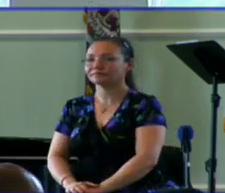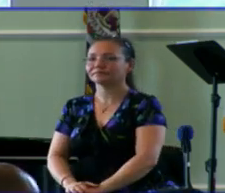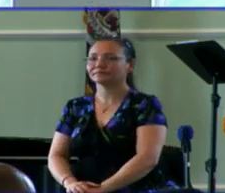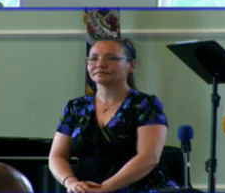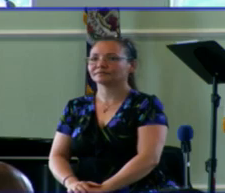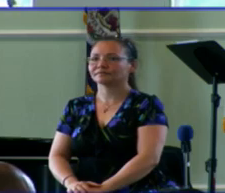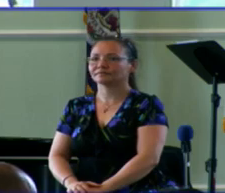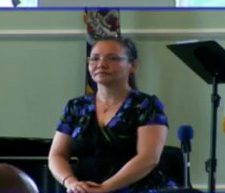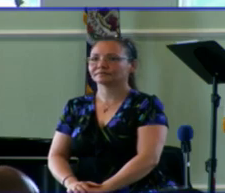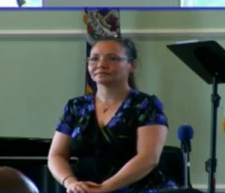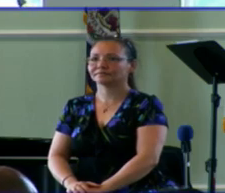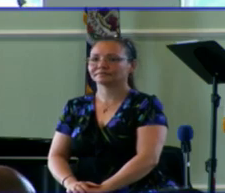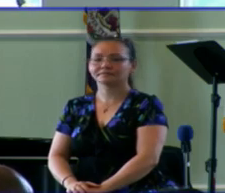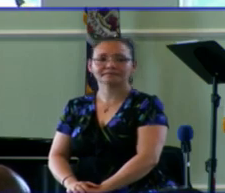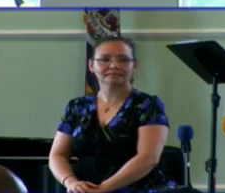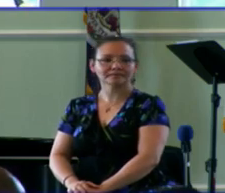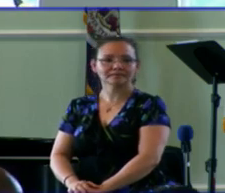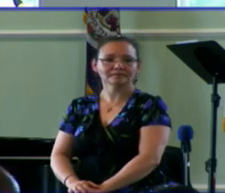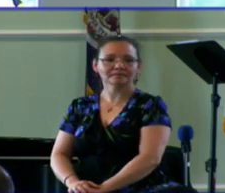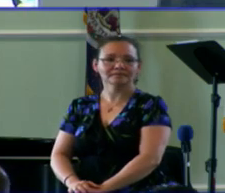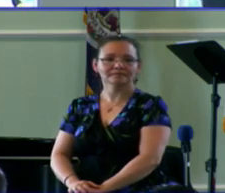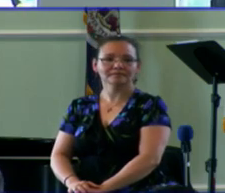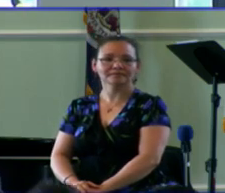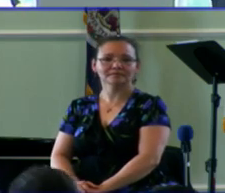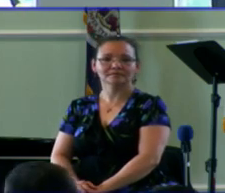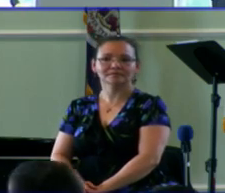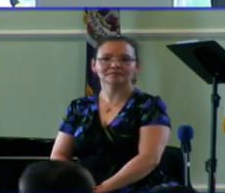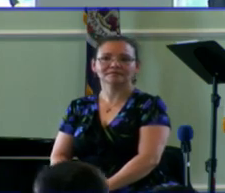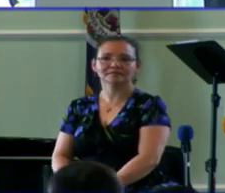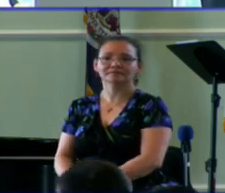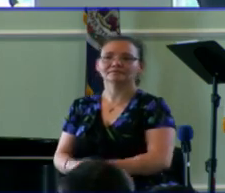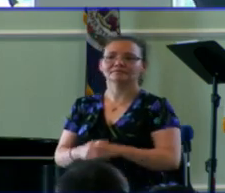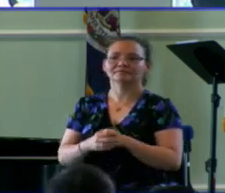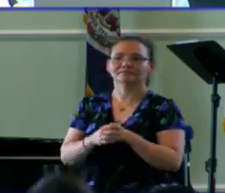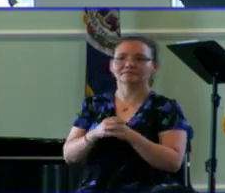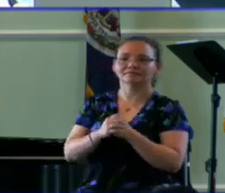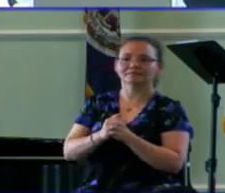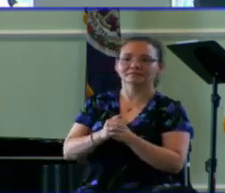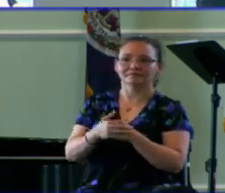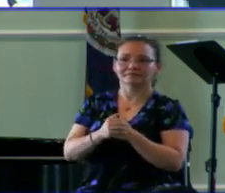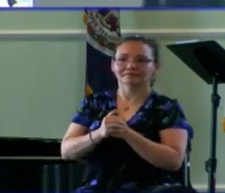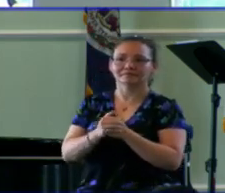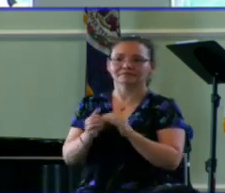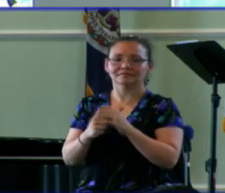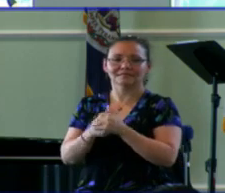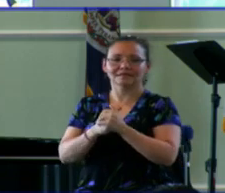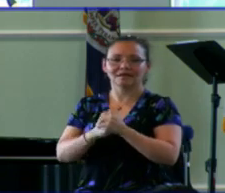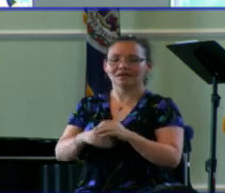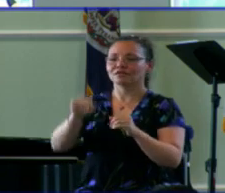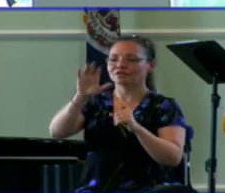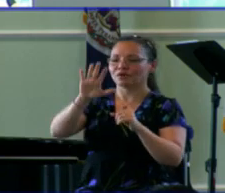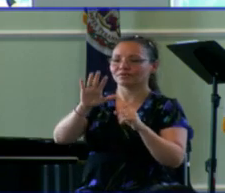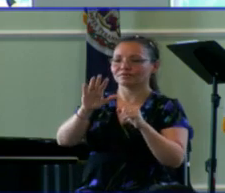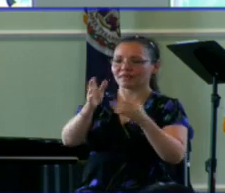nature, right? Matthew chapter 5, 6, and chapter 7.